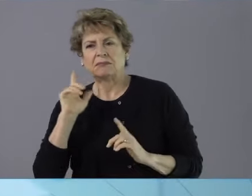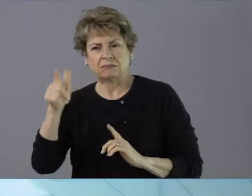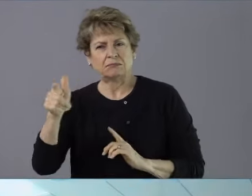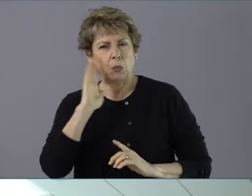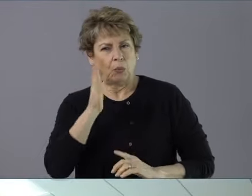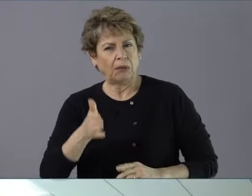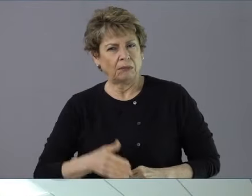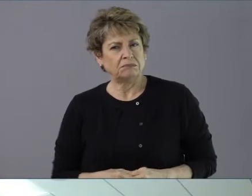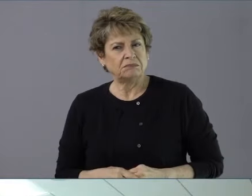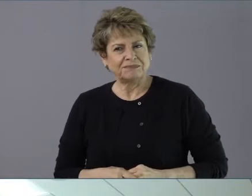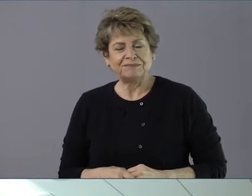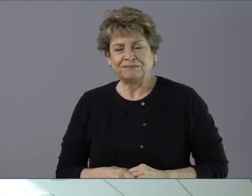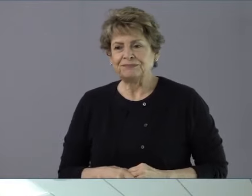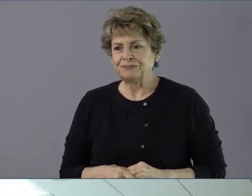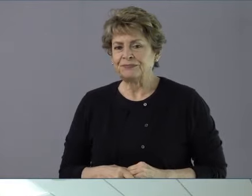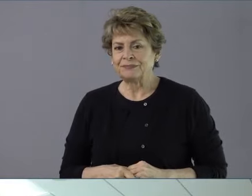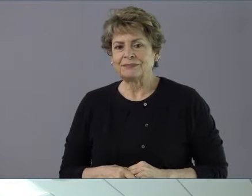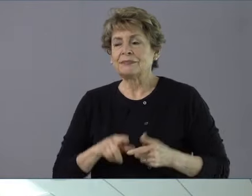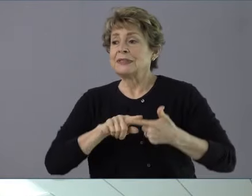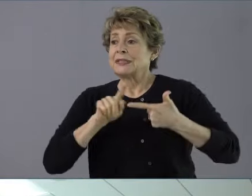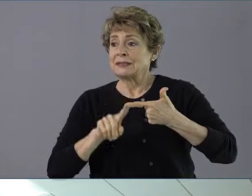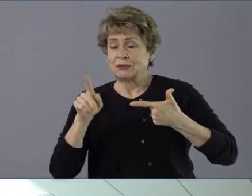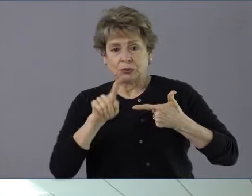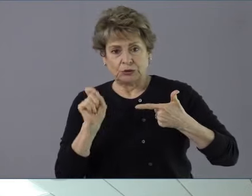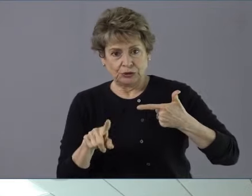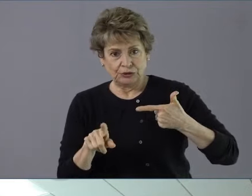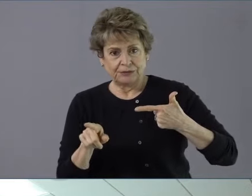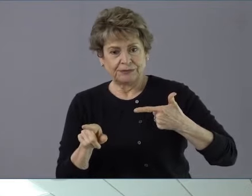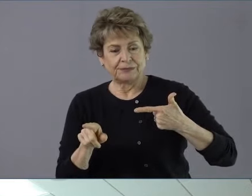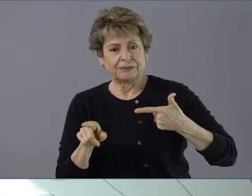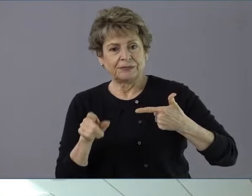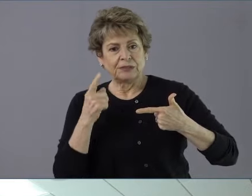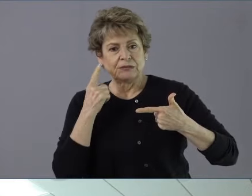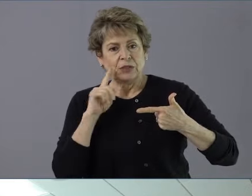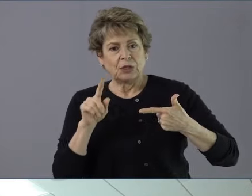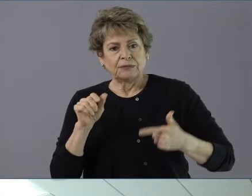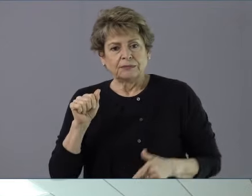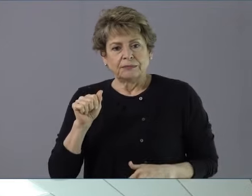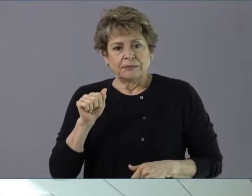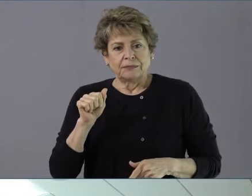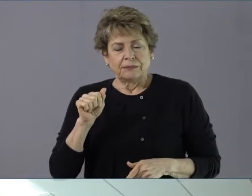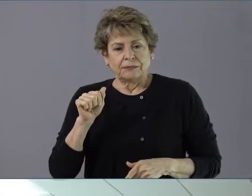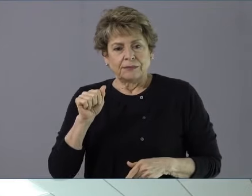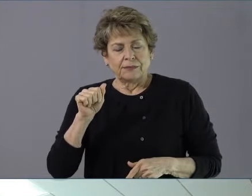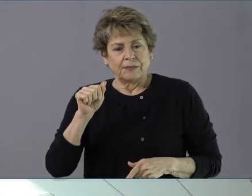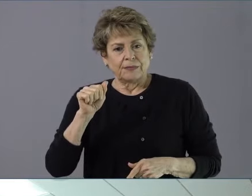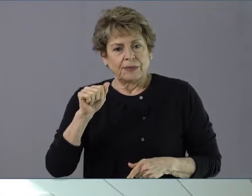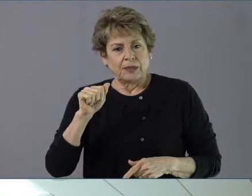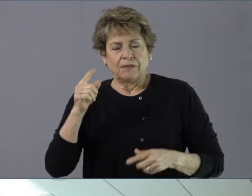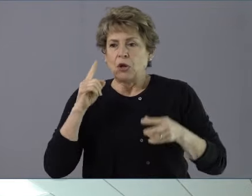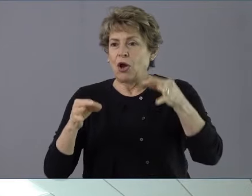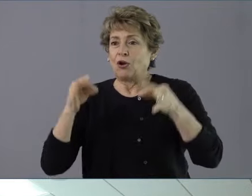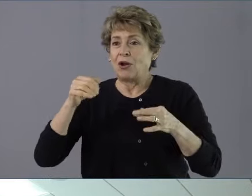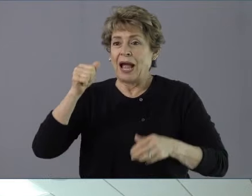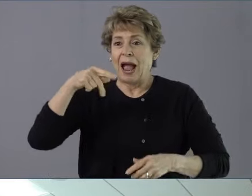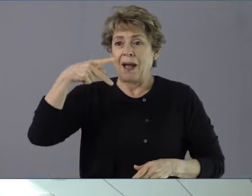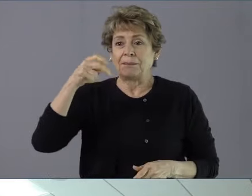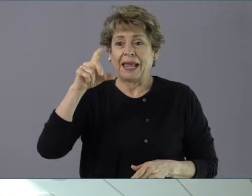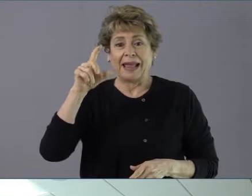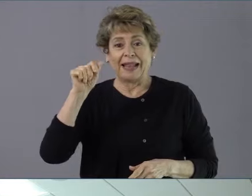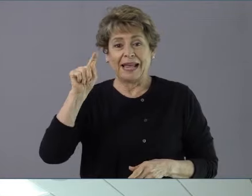on Appellate Court Appointments this week announced that it was starting to take applications for the Redistricting Commission. Now that commission, according to the